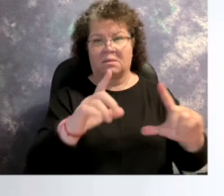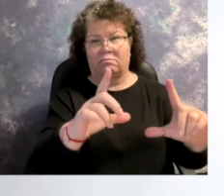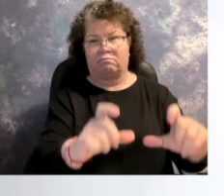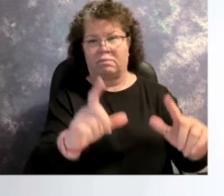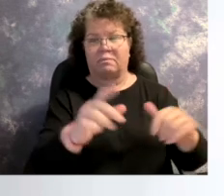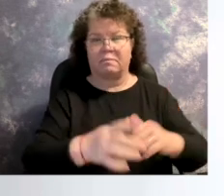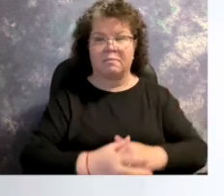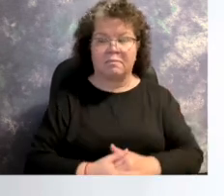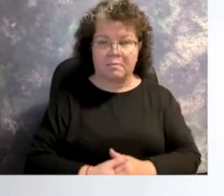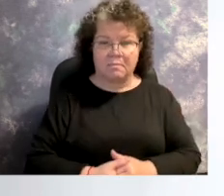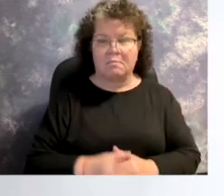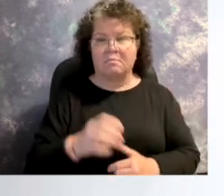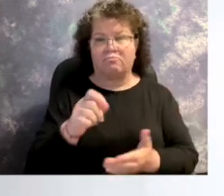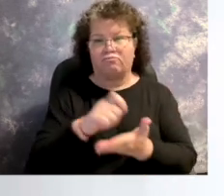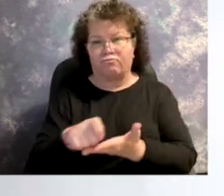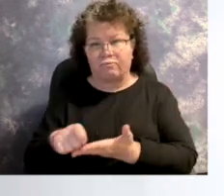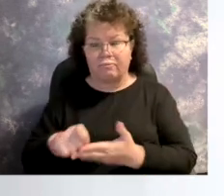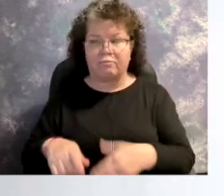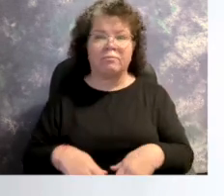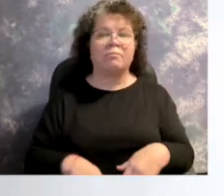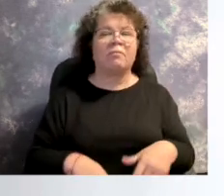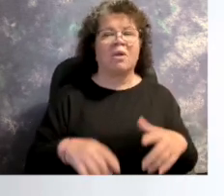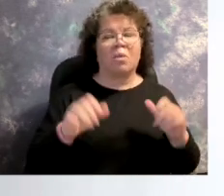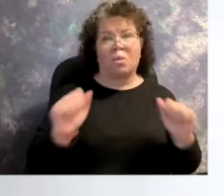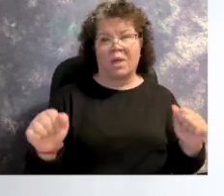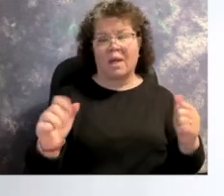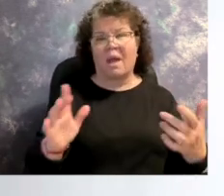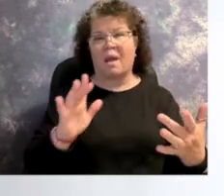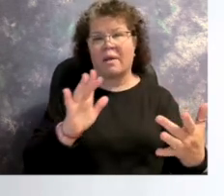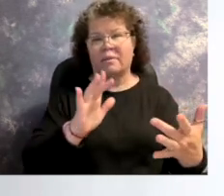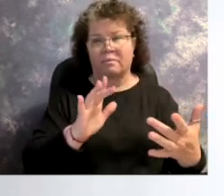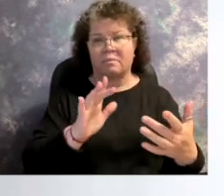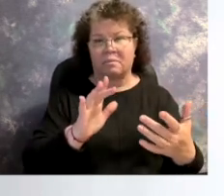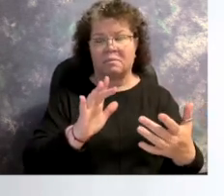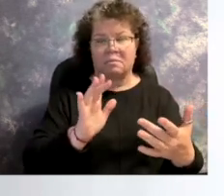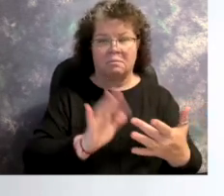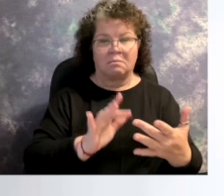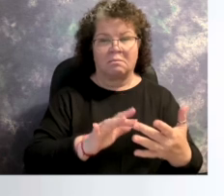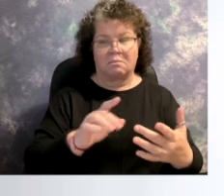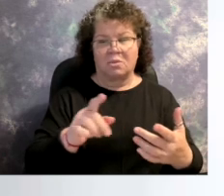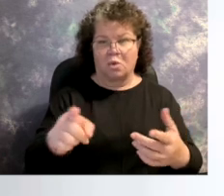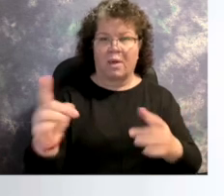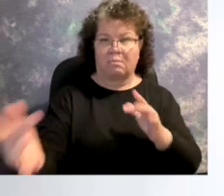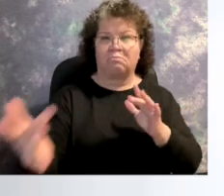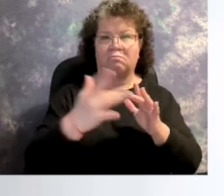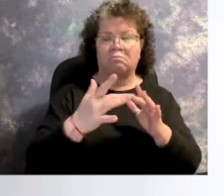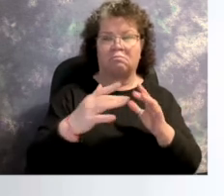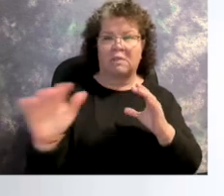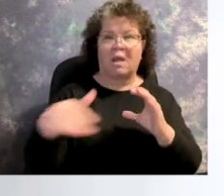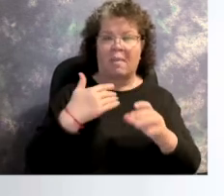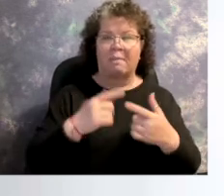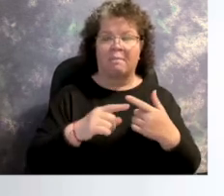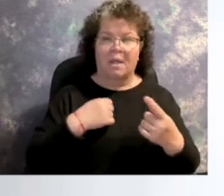down, reach out to me so we can connect offline to the attendees that wanted to further explore how we